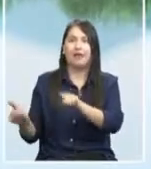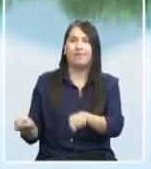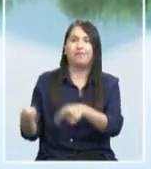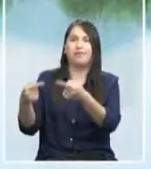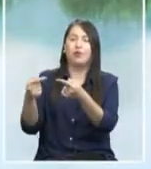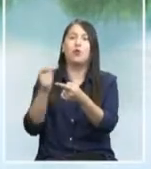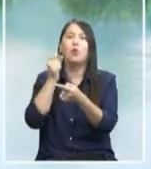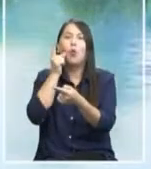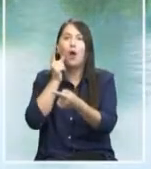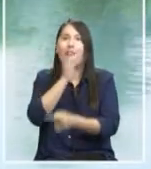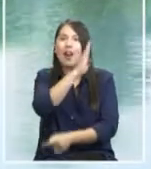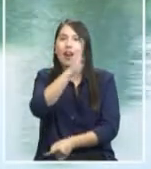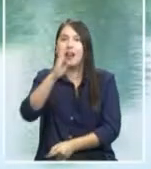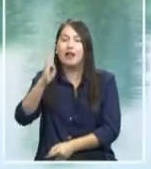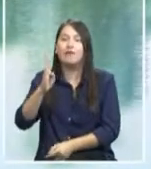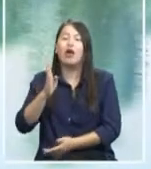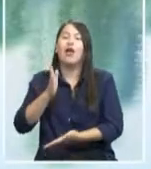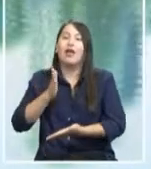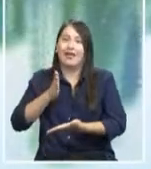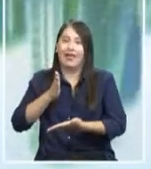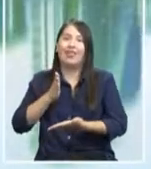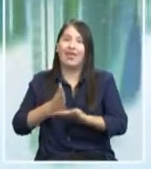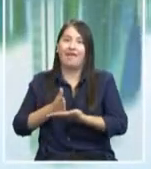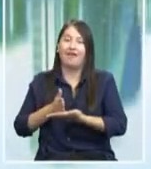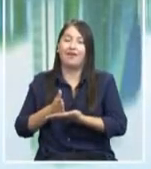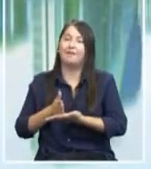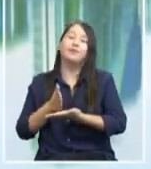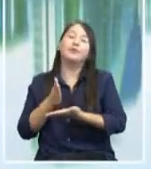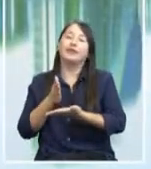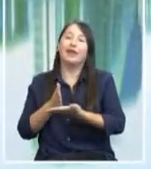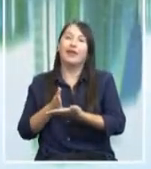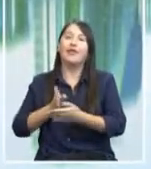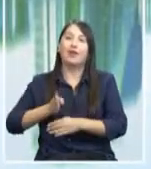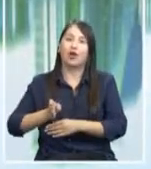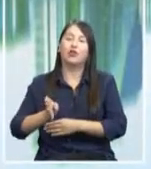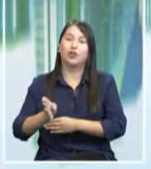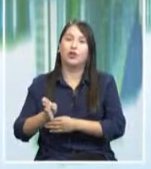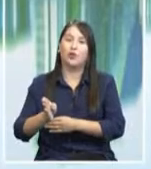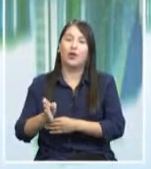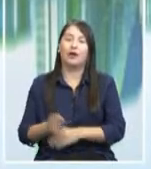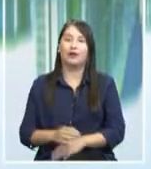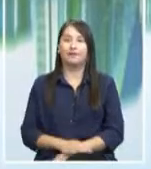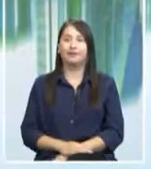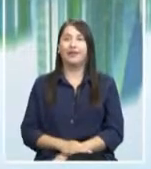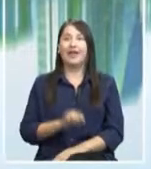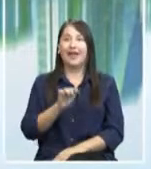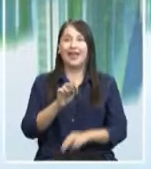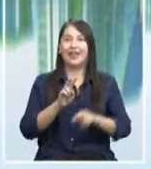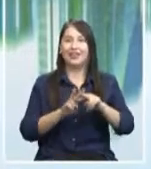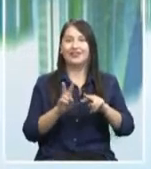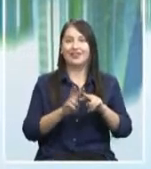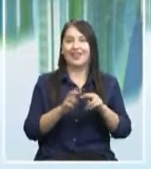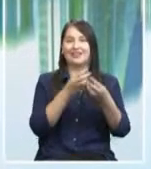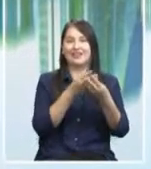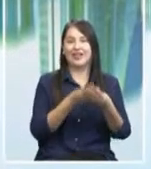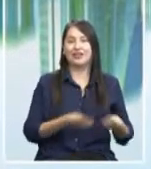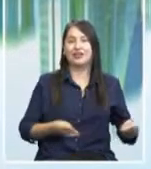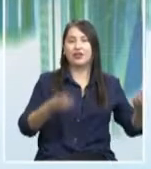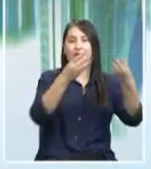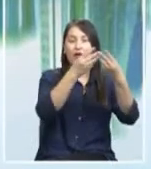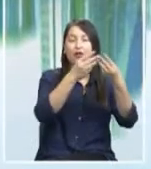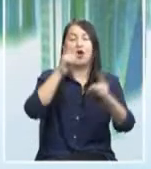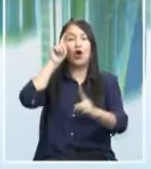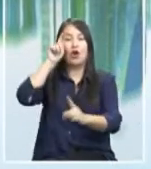set ourselves through the United Nations these goals that are called the Sustainable Development Goals, and there are many, many of